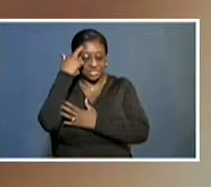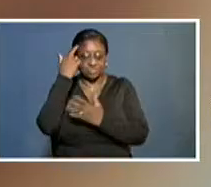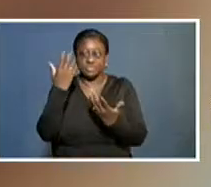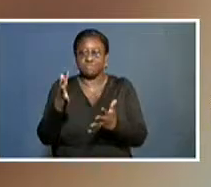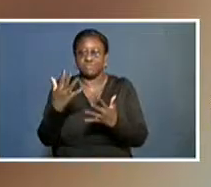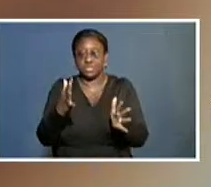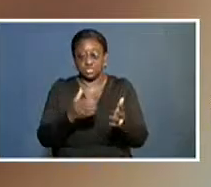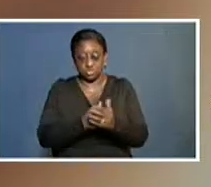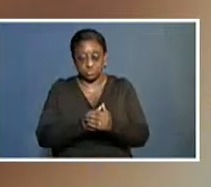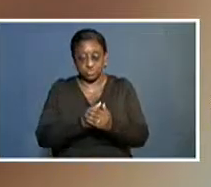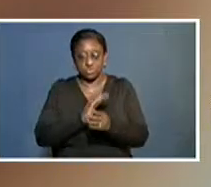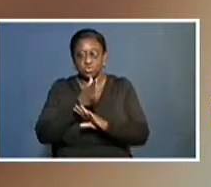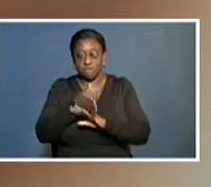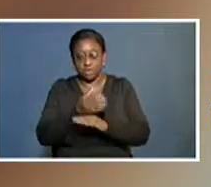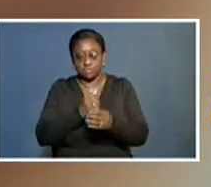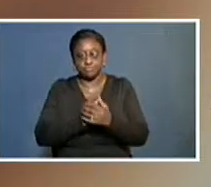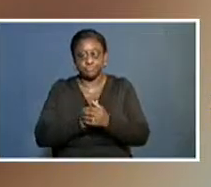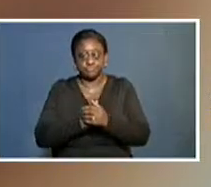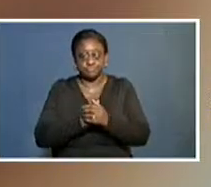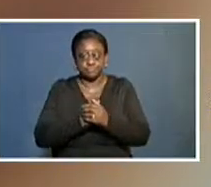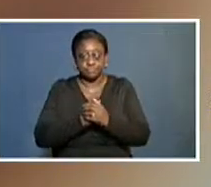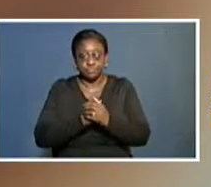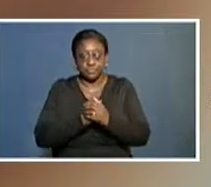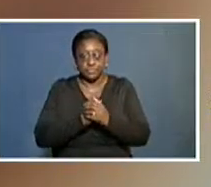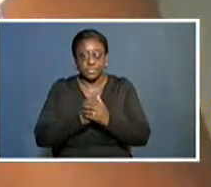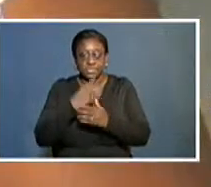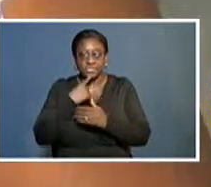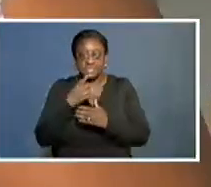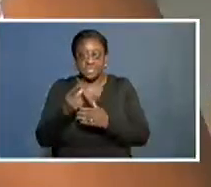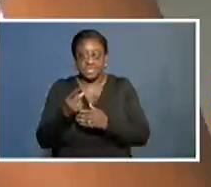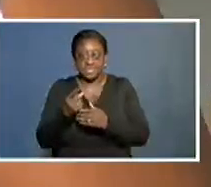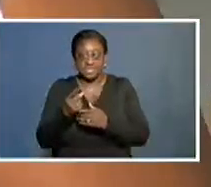over. There was a blank